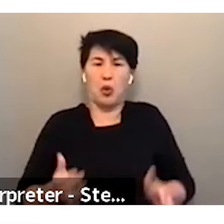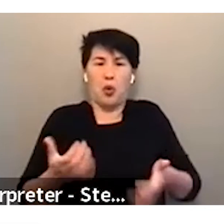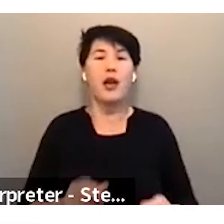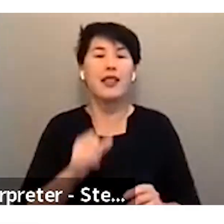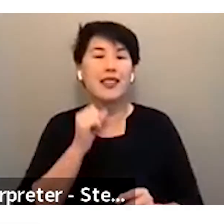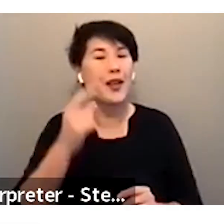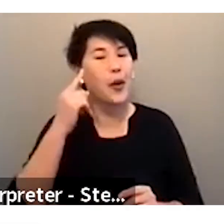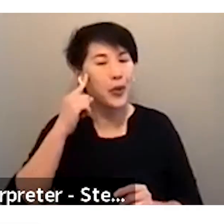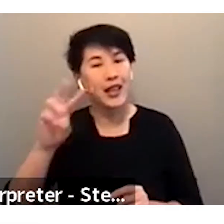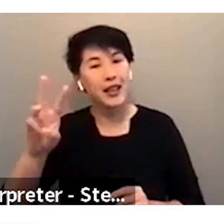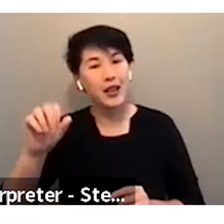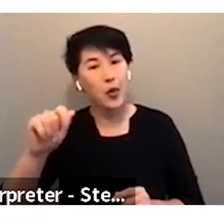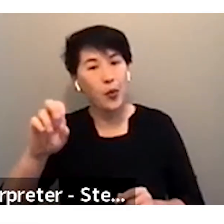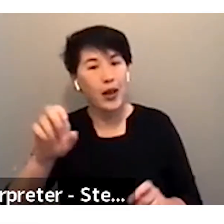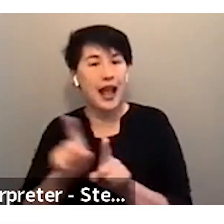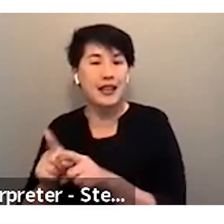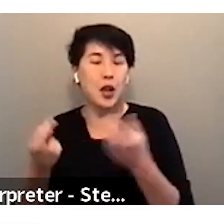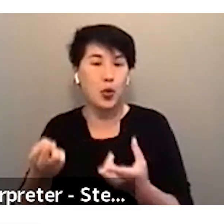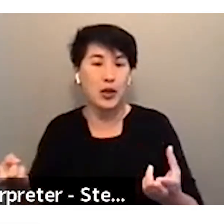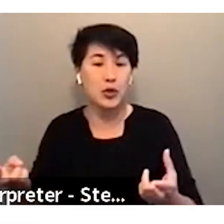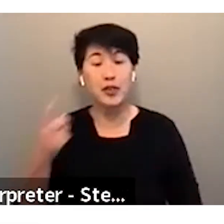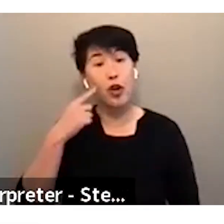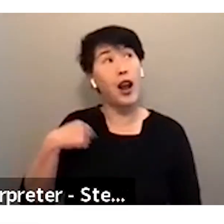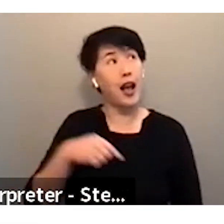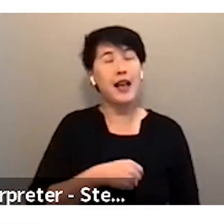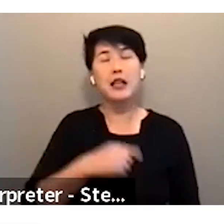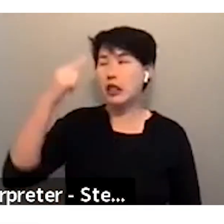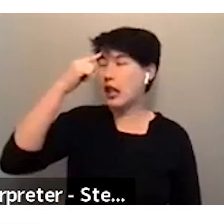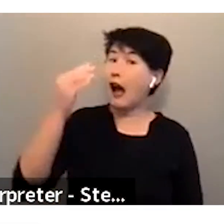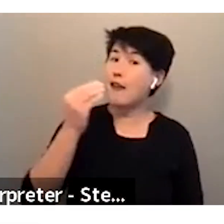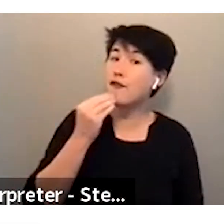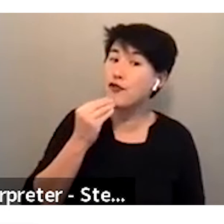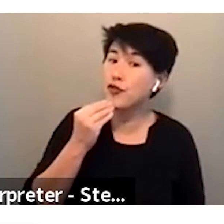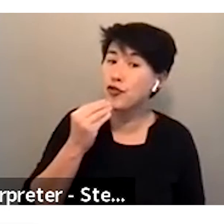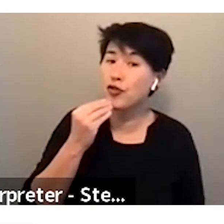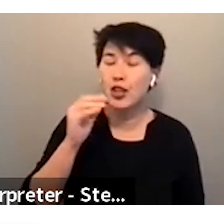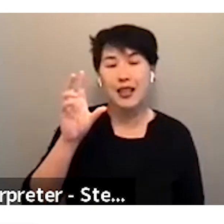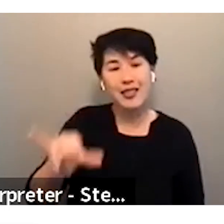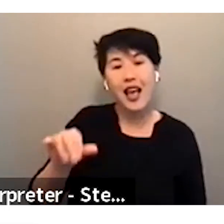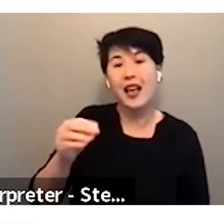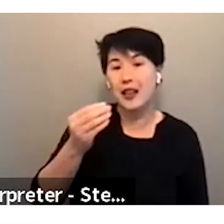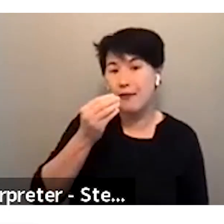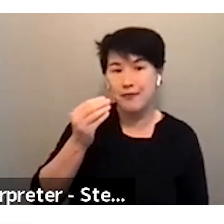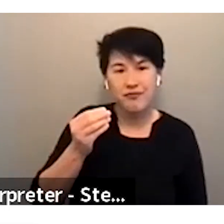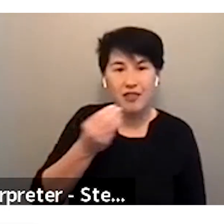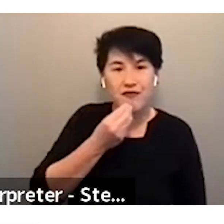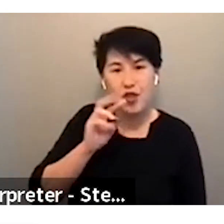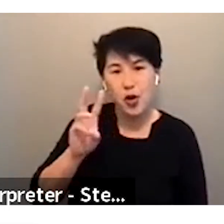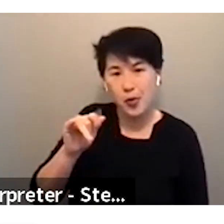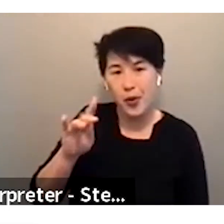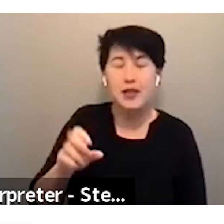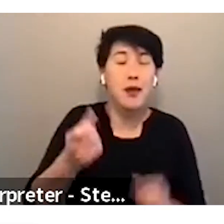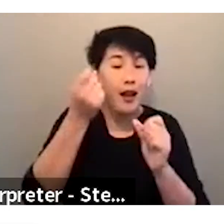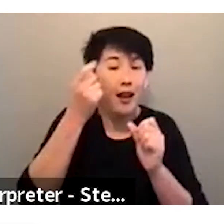as a resource, especially for us. We're looking at food waste, which obviously the matter's been transformed, and it's not the